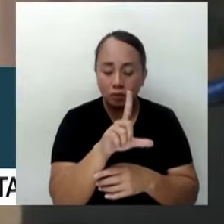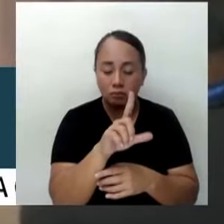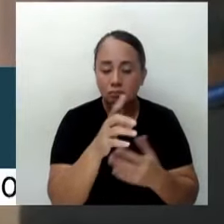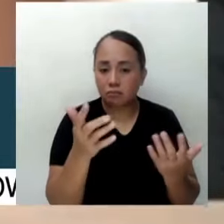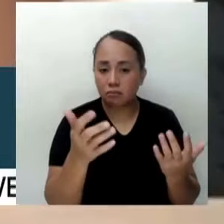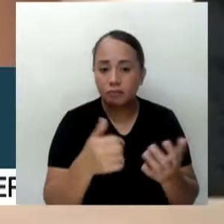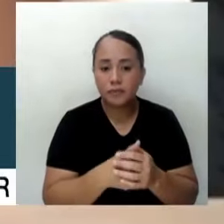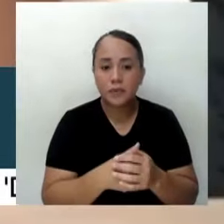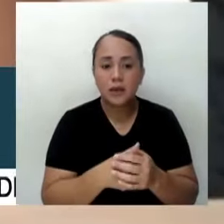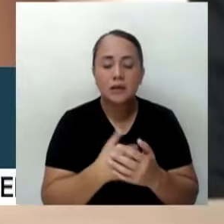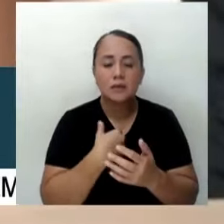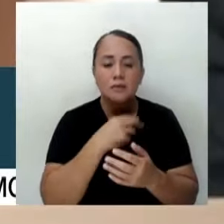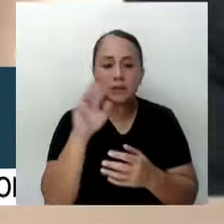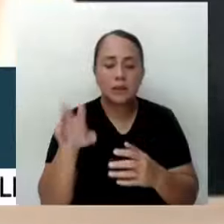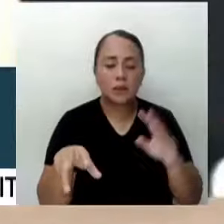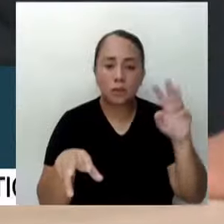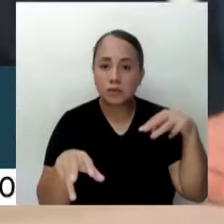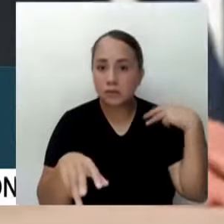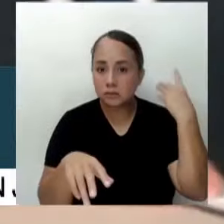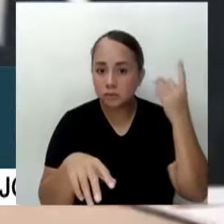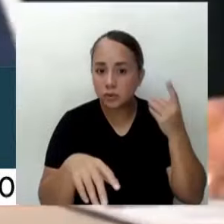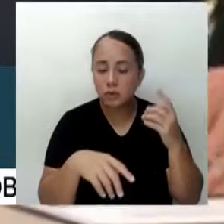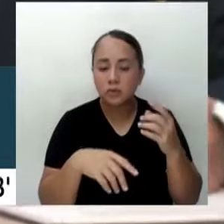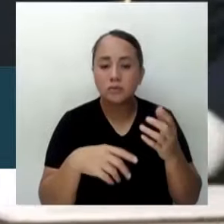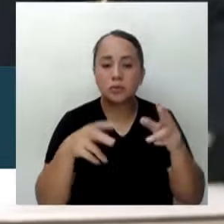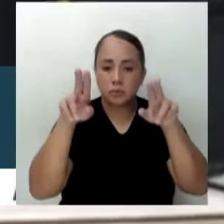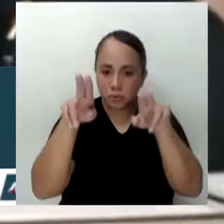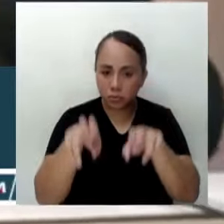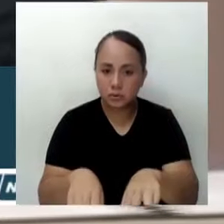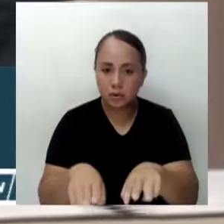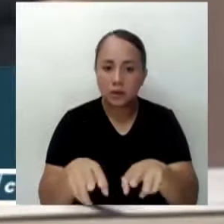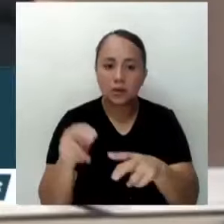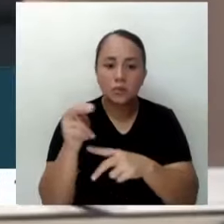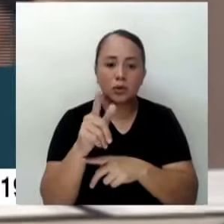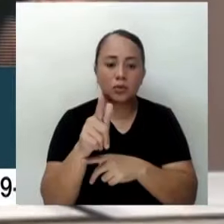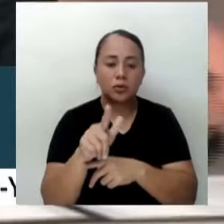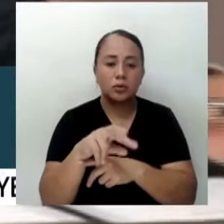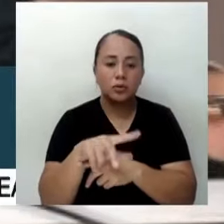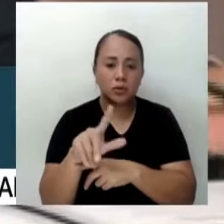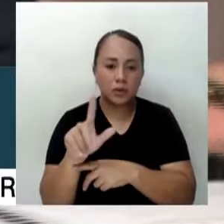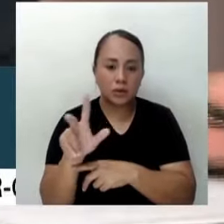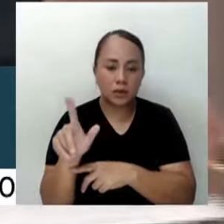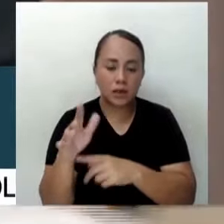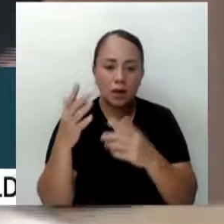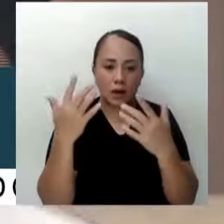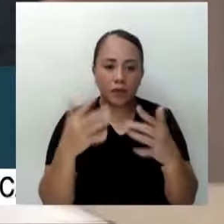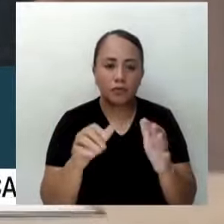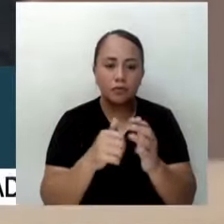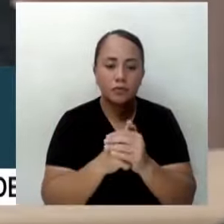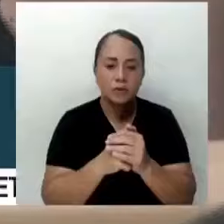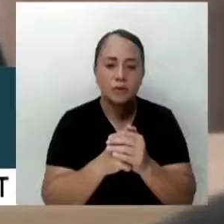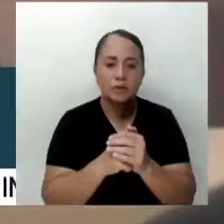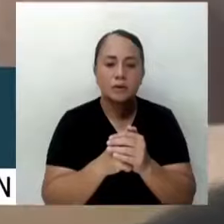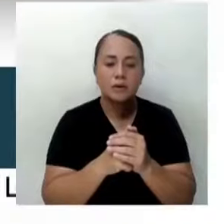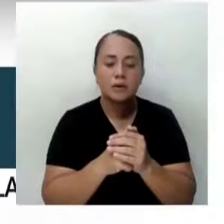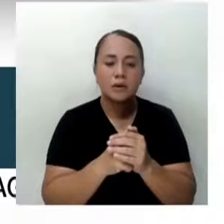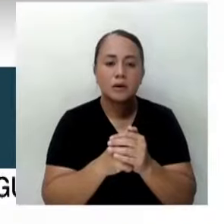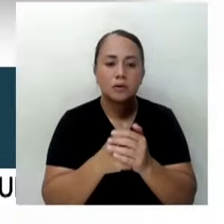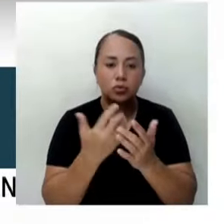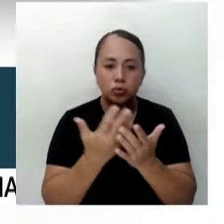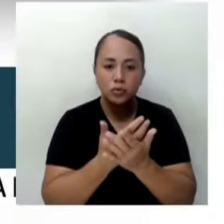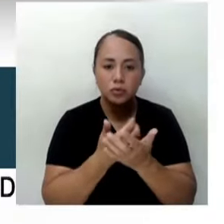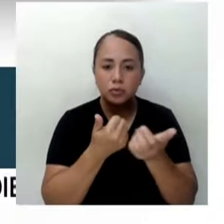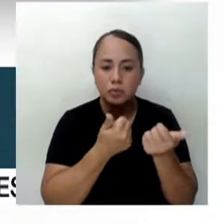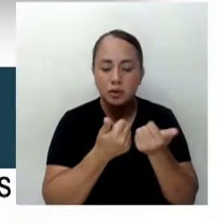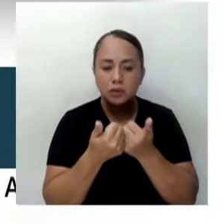Manila and Washington signed their 123 agreement November of 2023 after only a year of negotiations. For House lawmaker